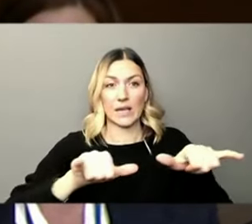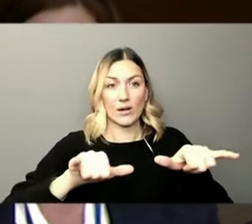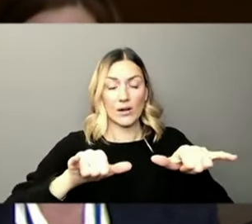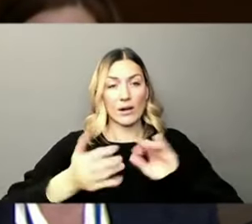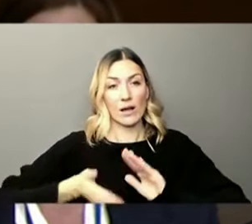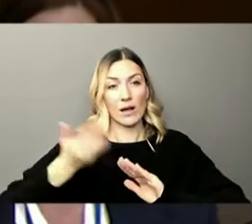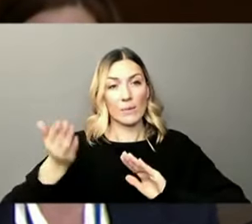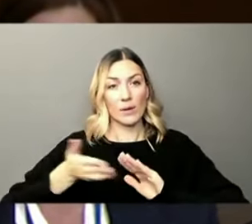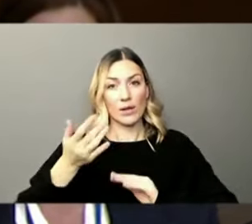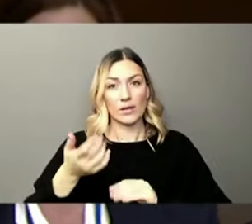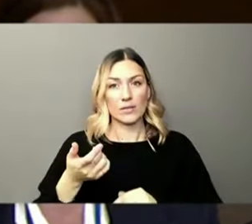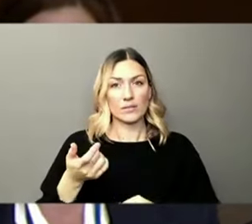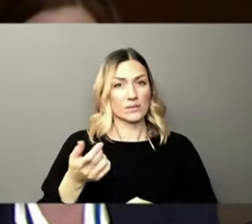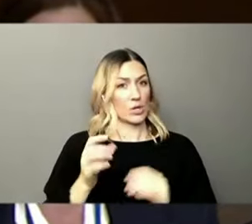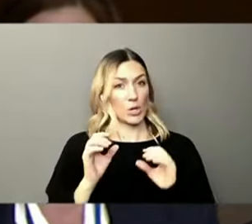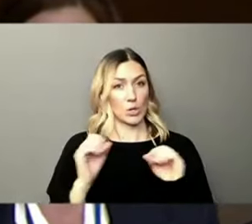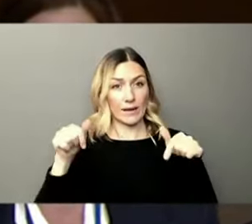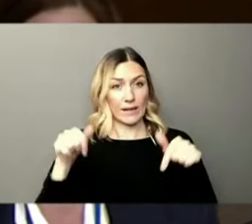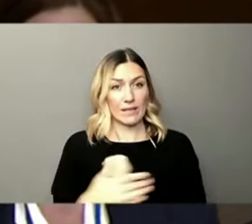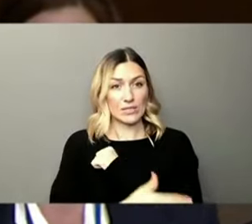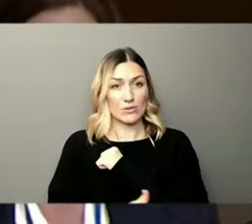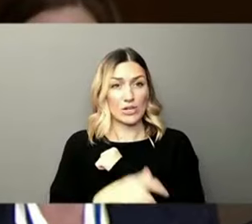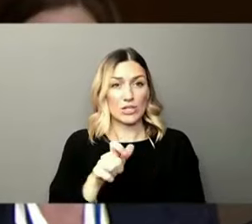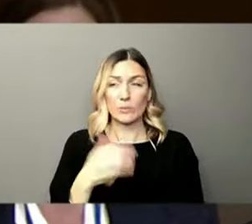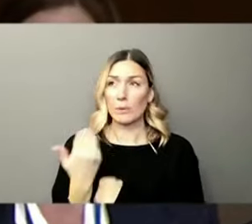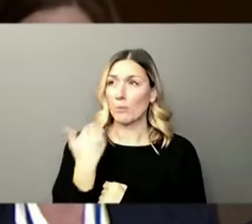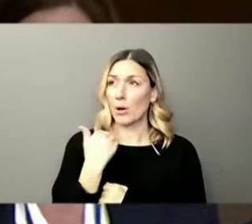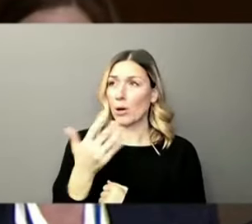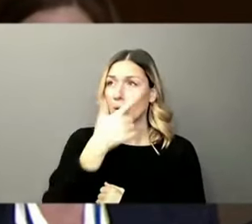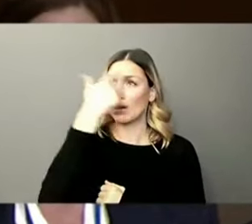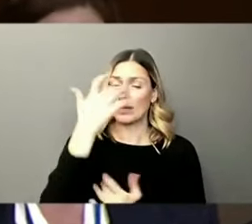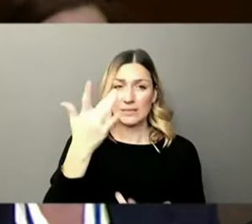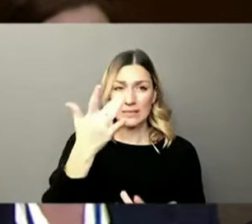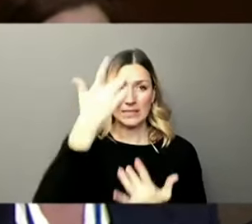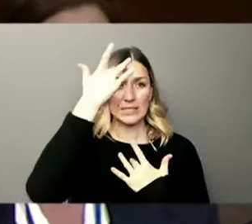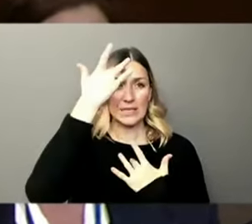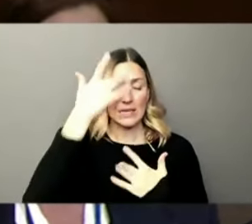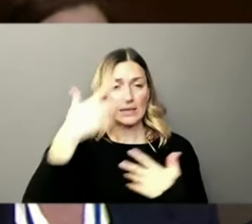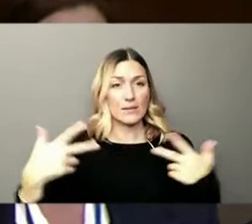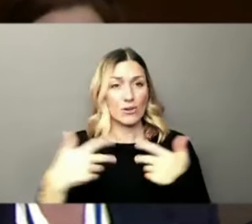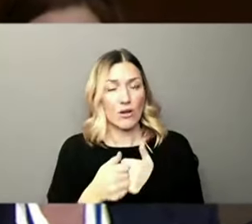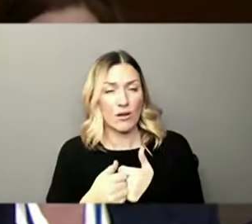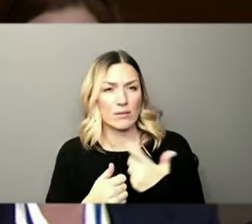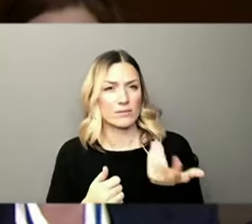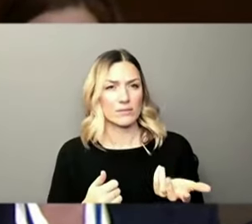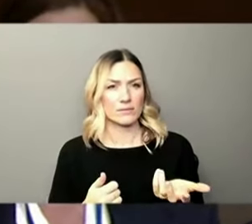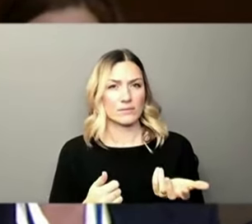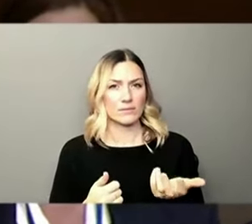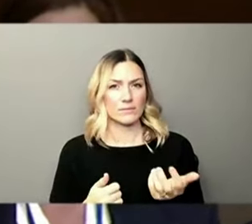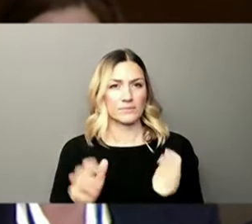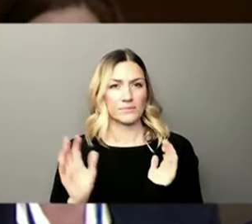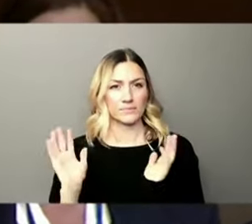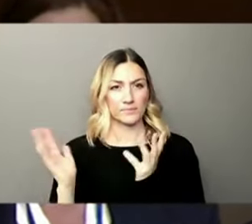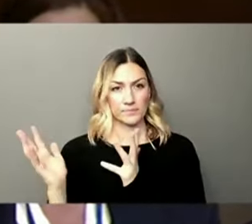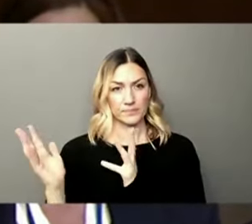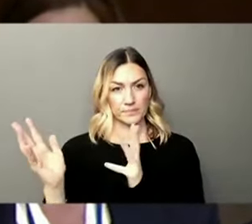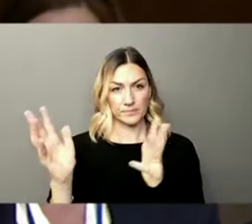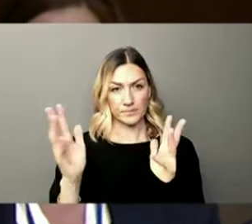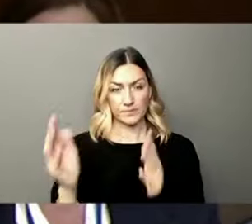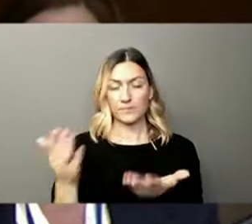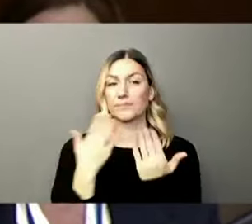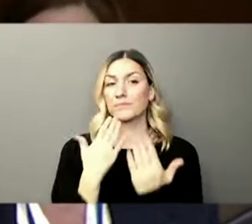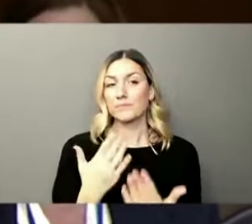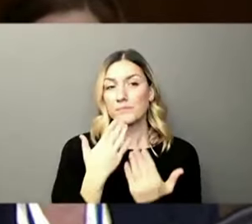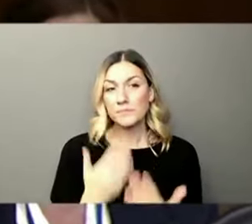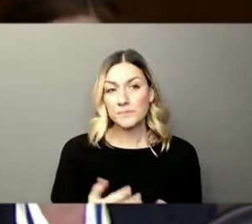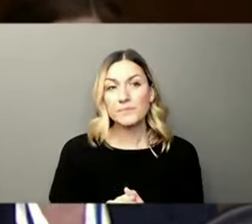go broke in this country because they get sick or have a bad accident. I think most of us, thank you, and that